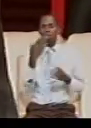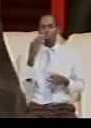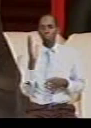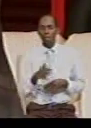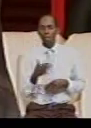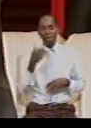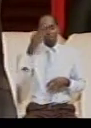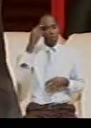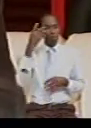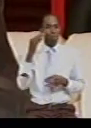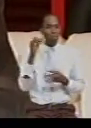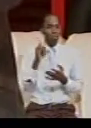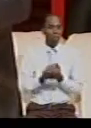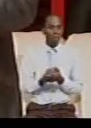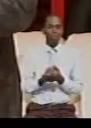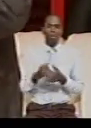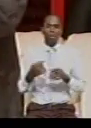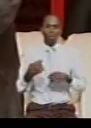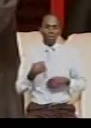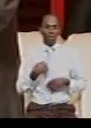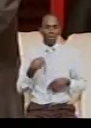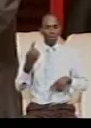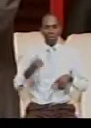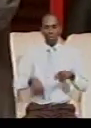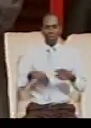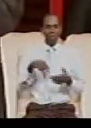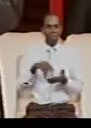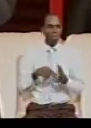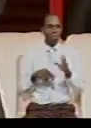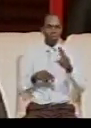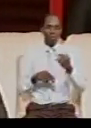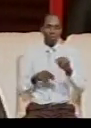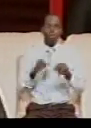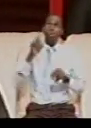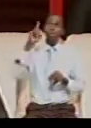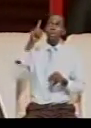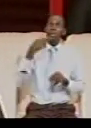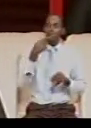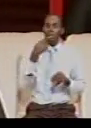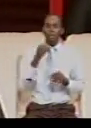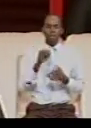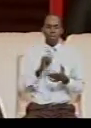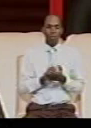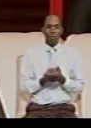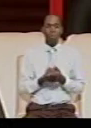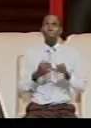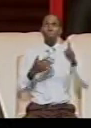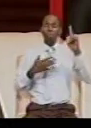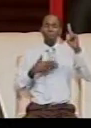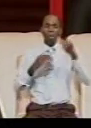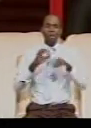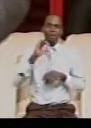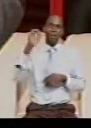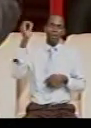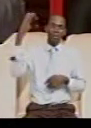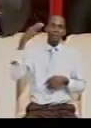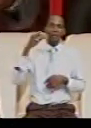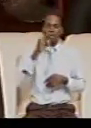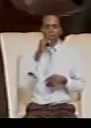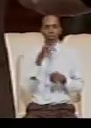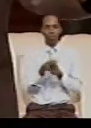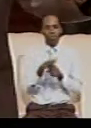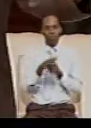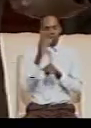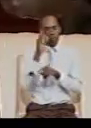of that, I cannot stand. He says, no, my grace is sufficient for you. You